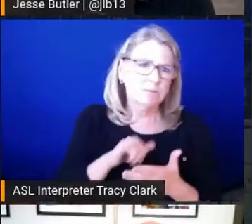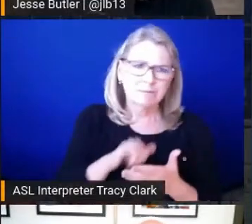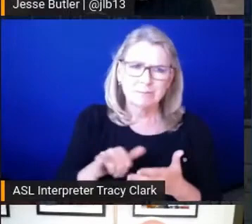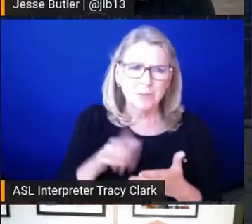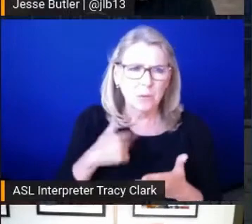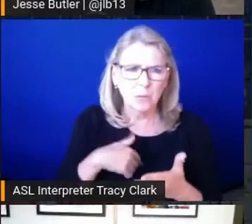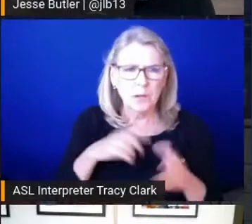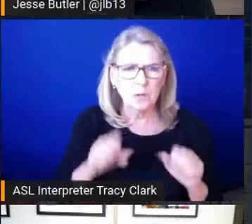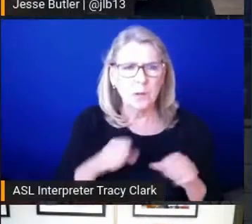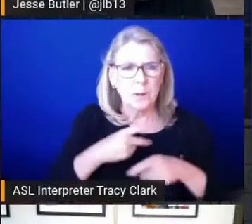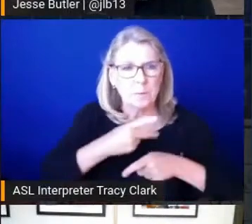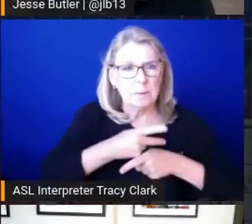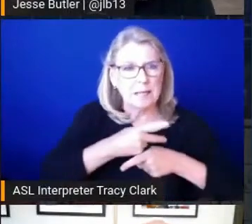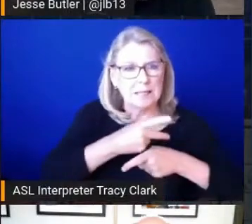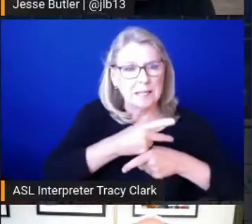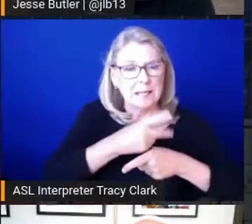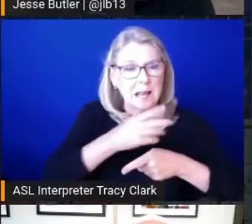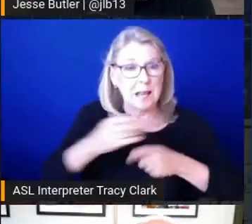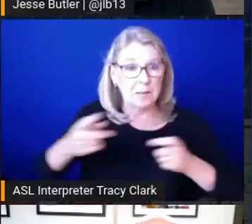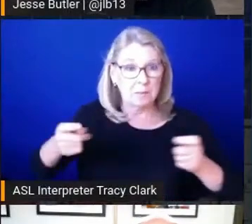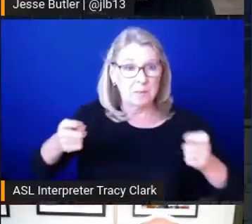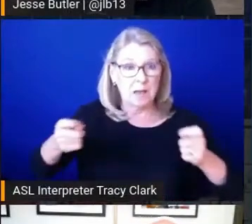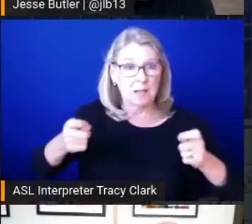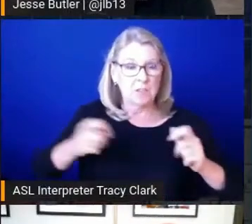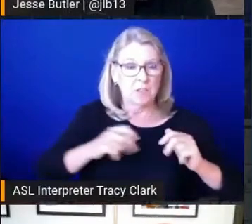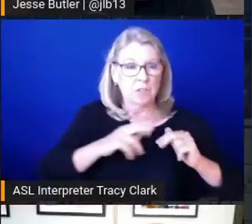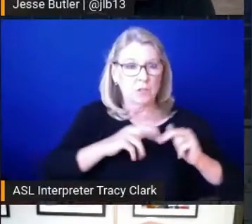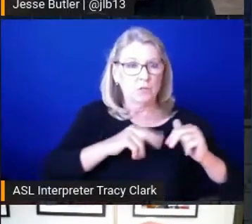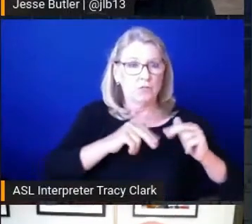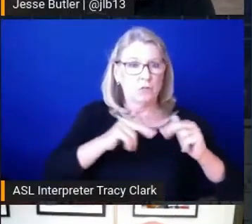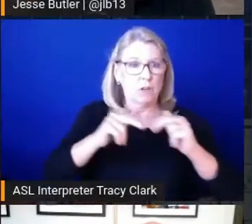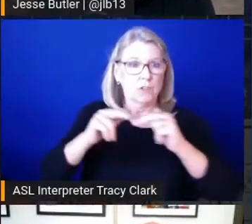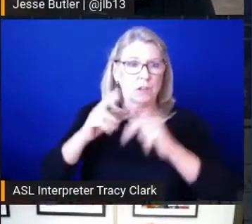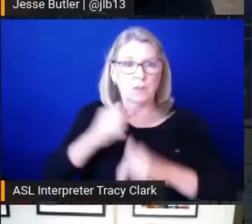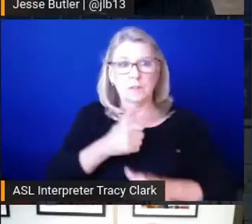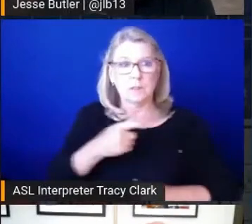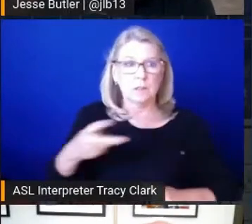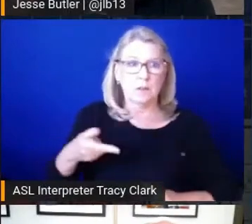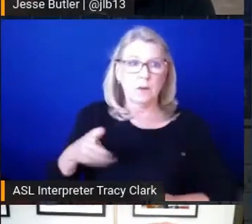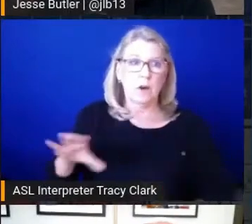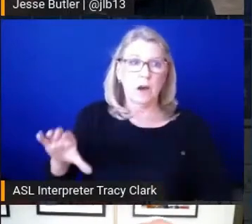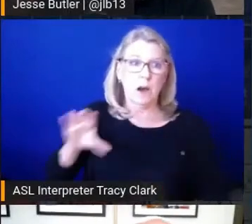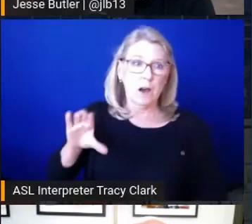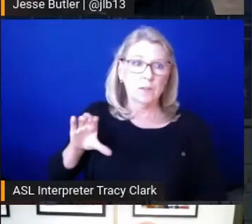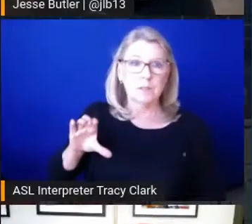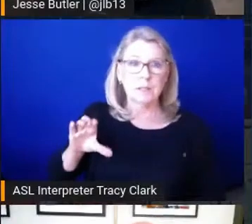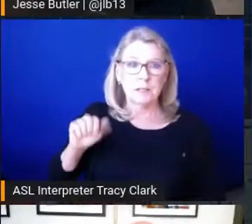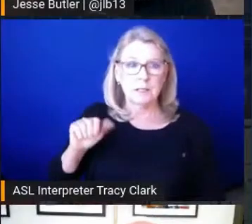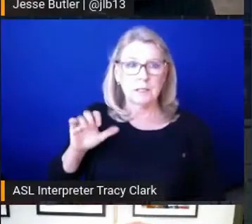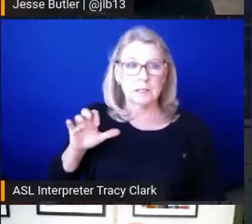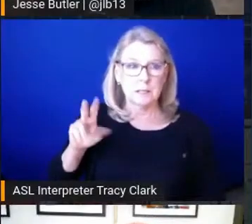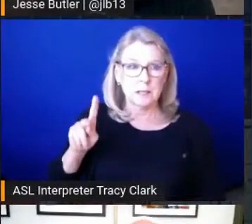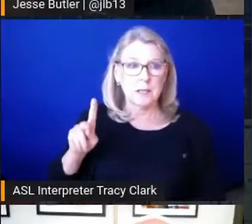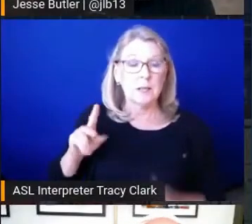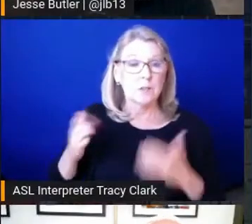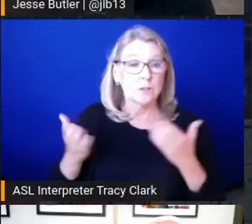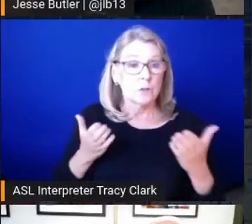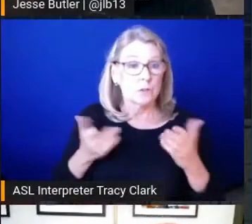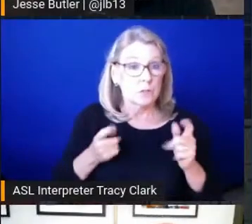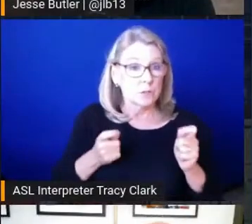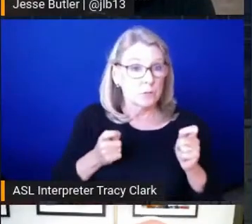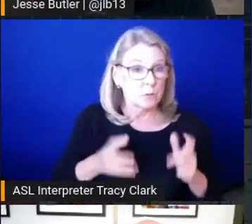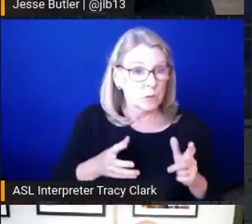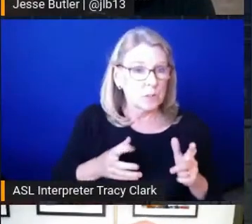the construction of hundreds of these ACK service controllers without really relying on code generation quite a